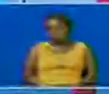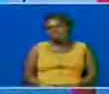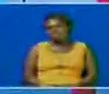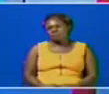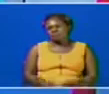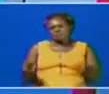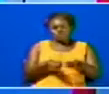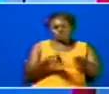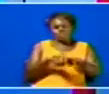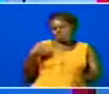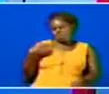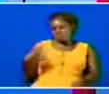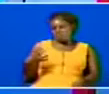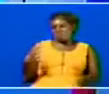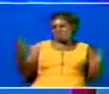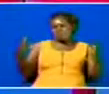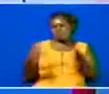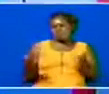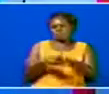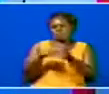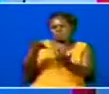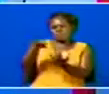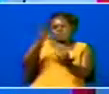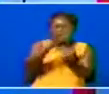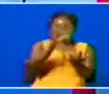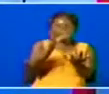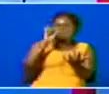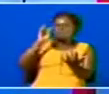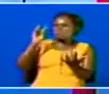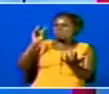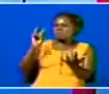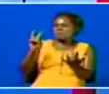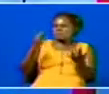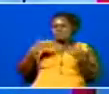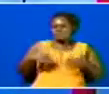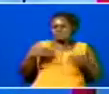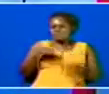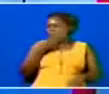Commonwealth Marathon team was also selected. And we look at